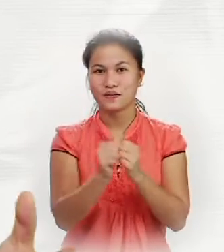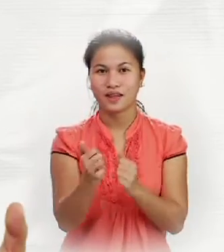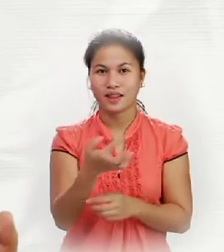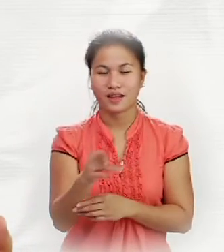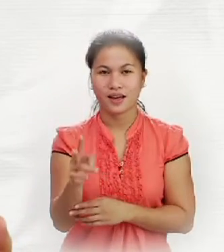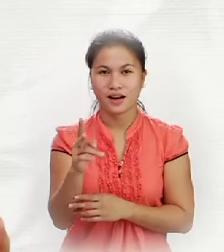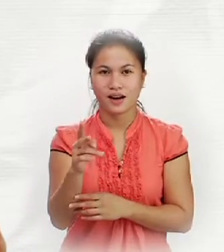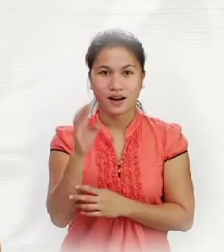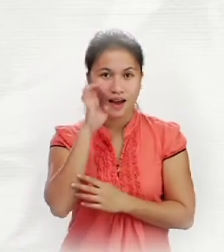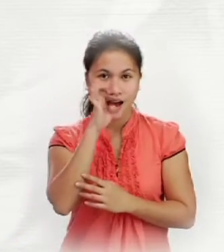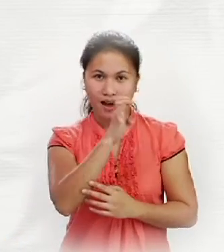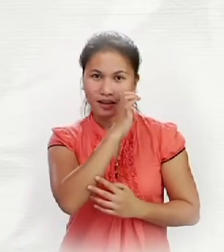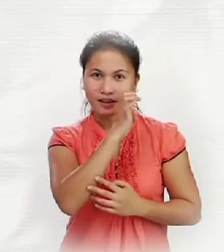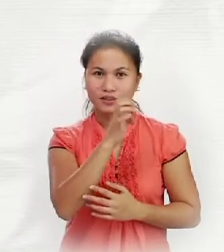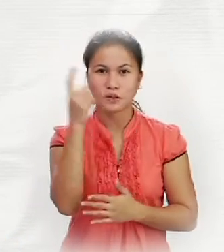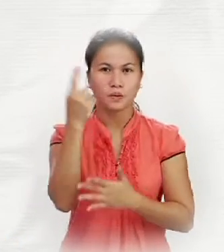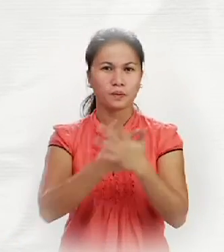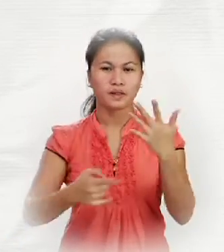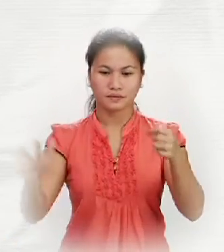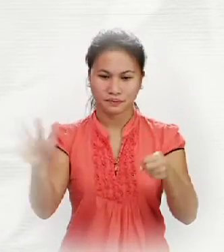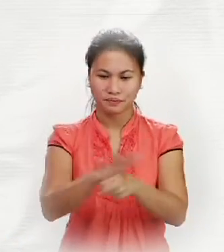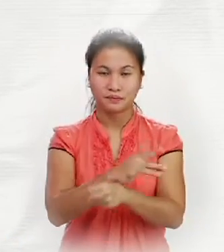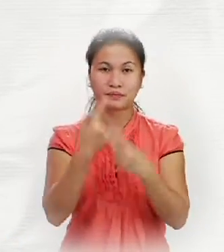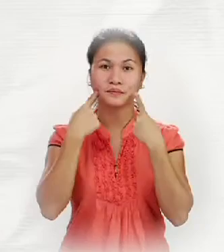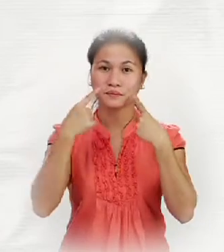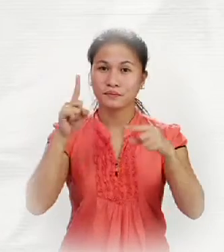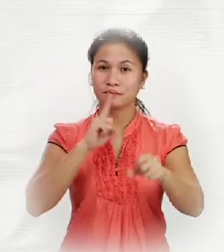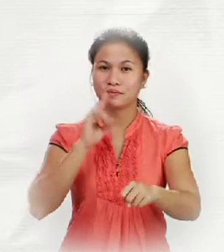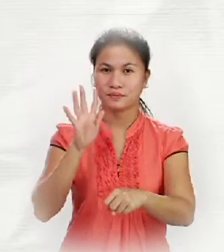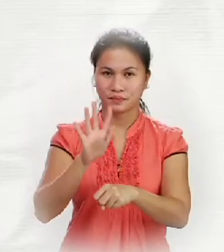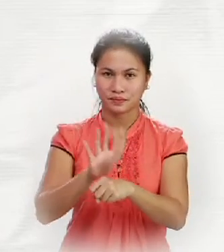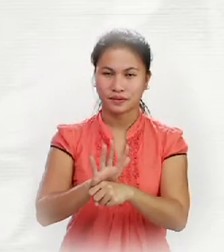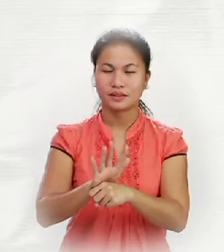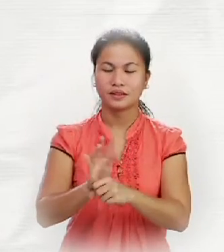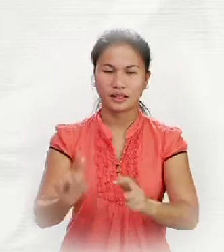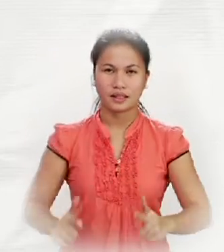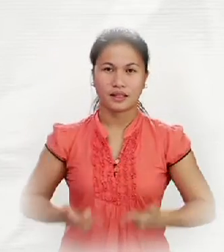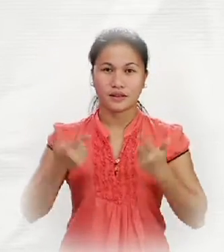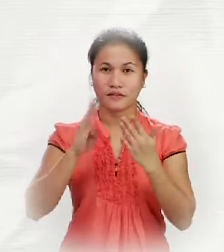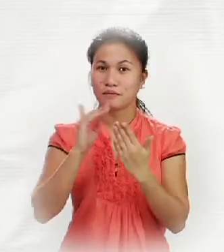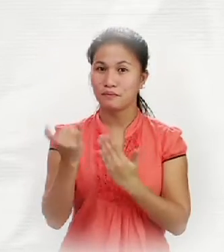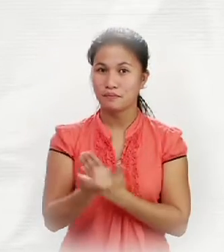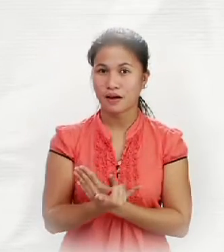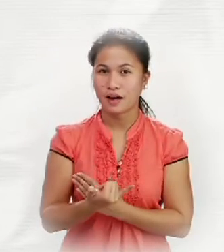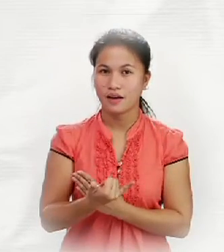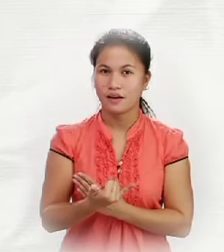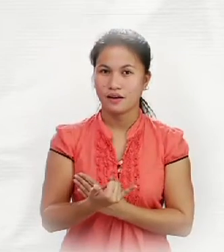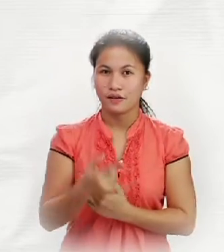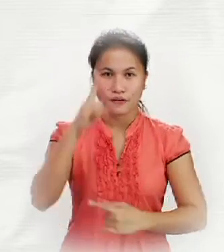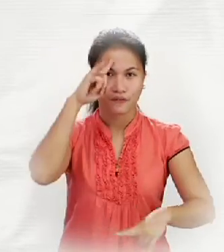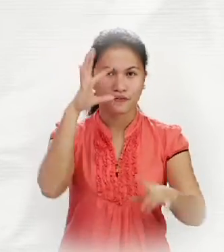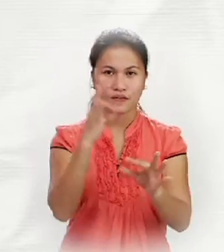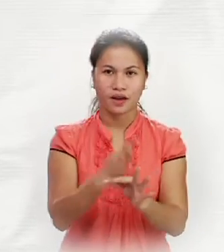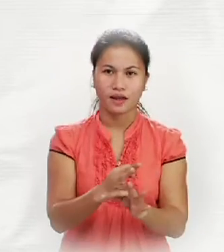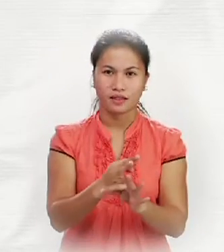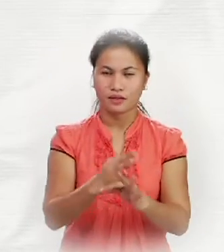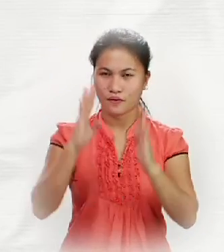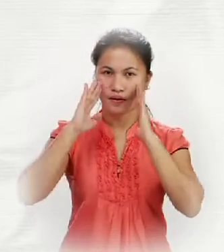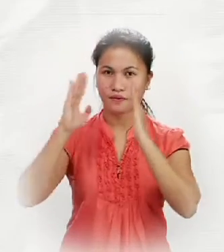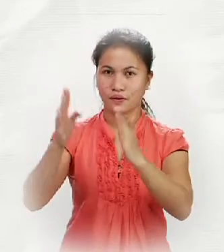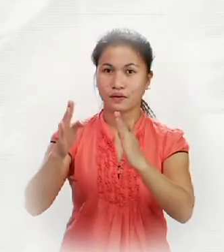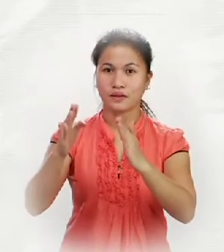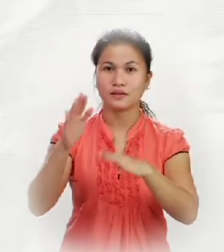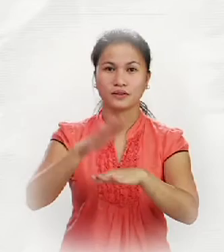full fulfillment of the promises, they lived by faith. They never wavered. They were focused on